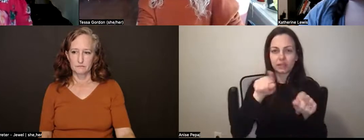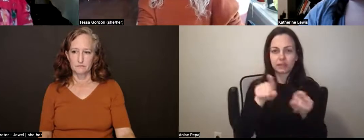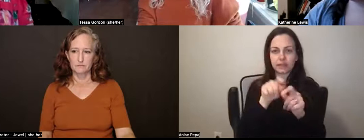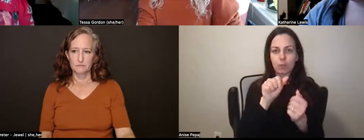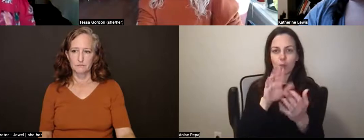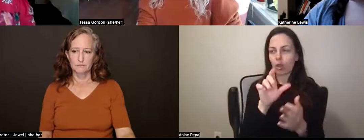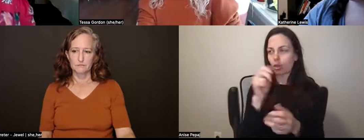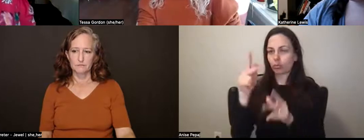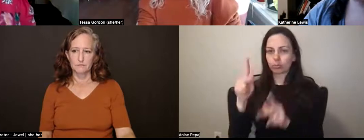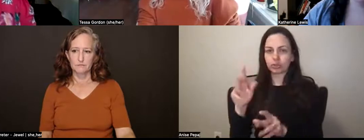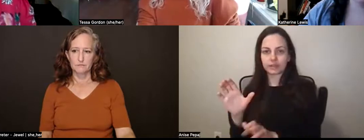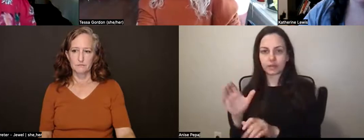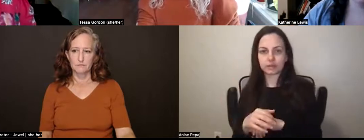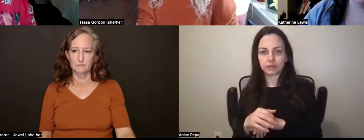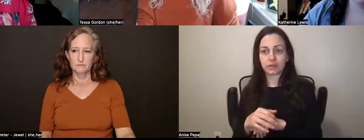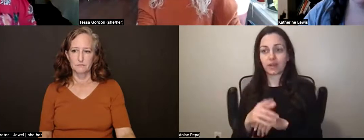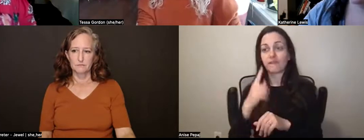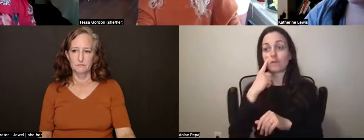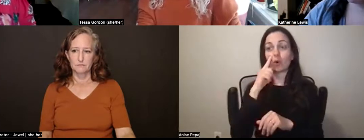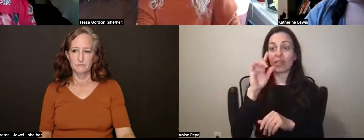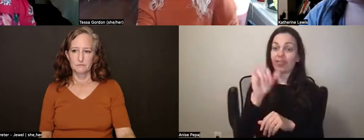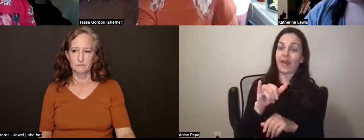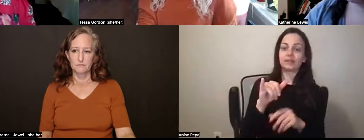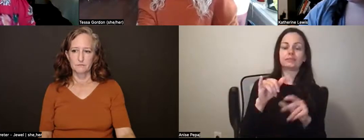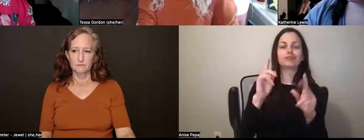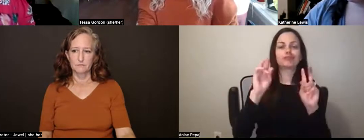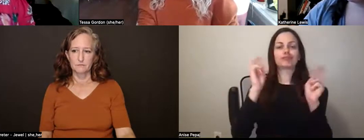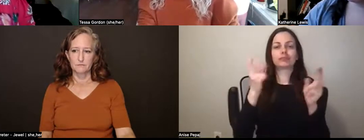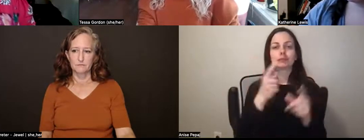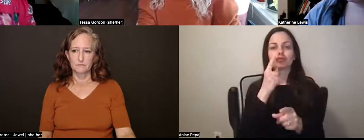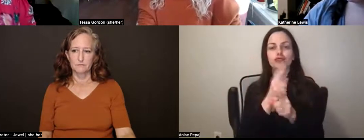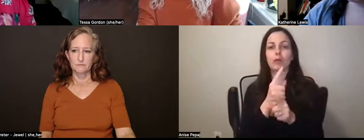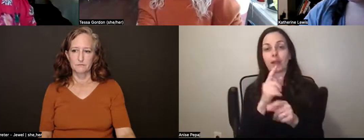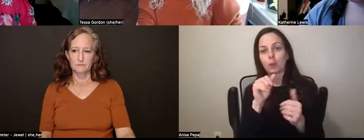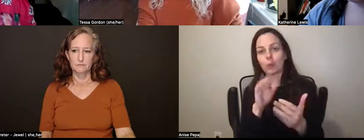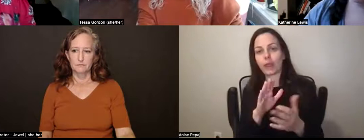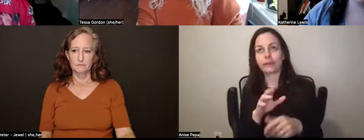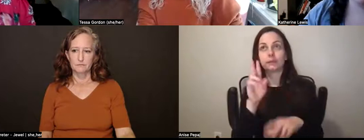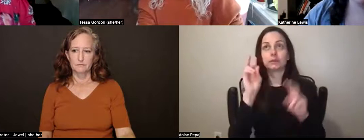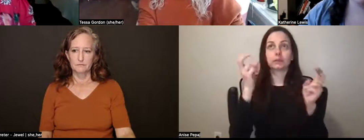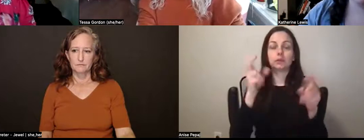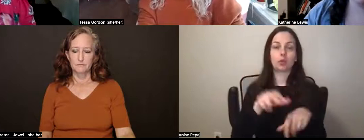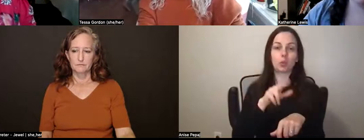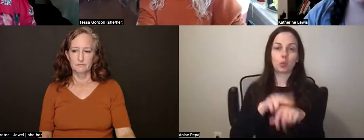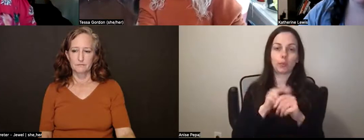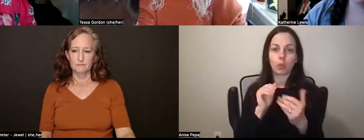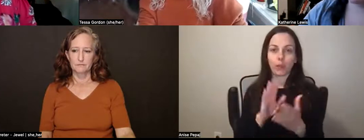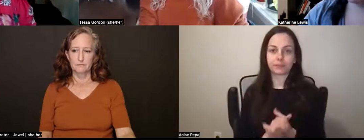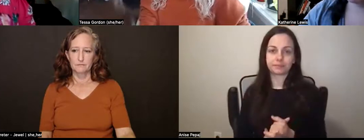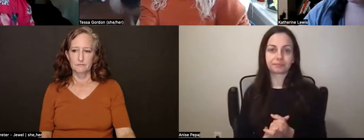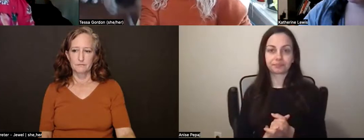does it in order for it to be considered the right way, the normal way, quote unquote normal,